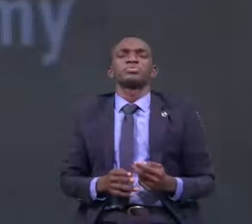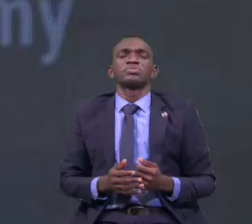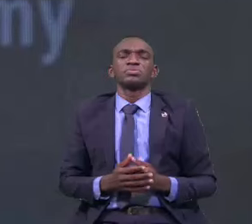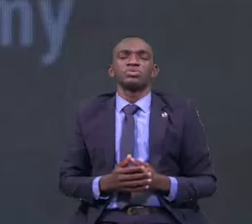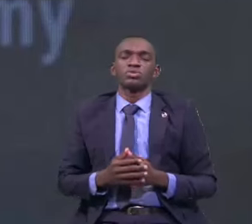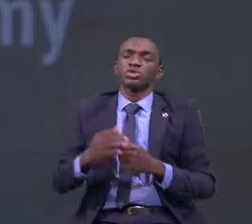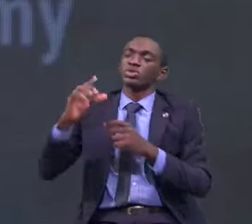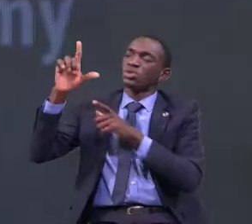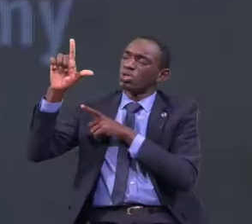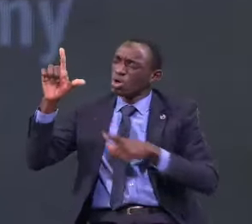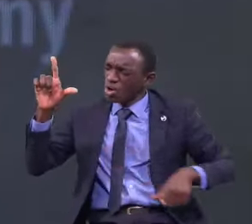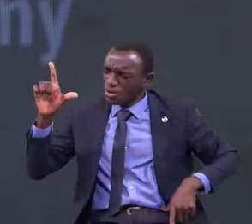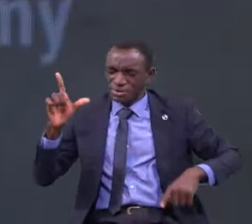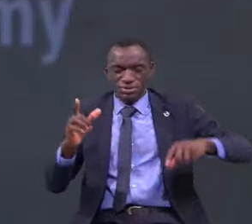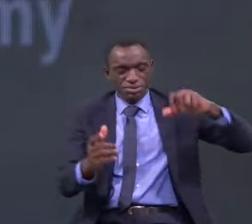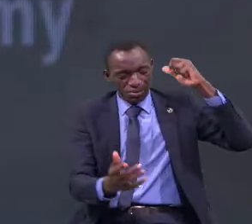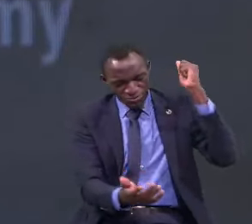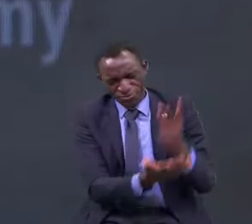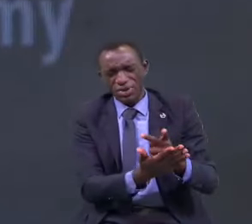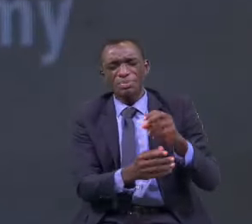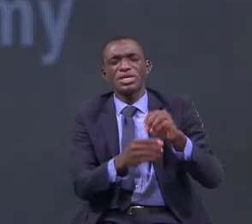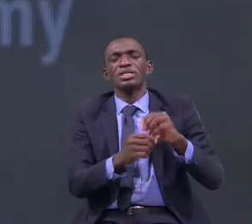Lord, confirm it in every life.